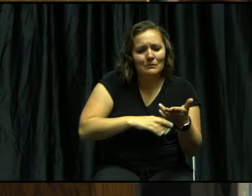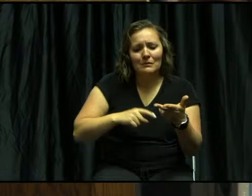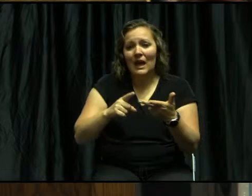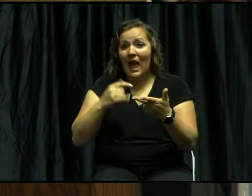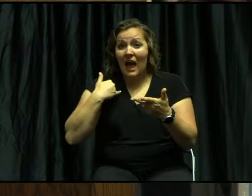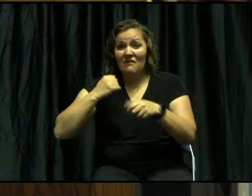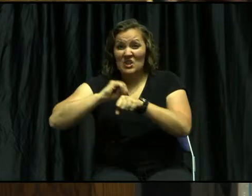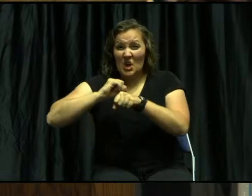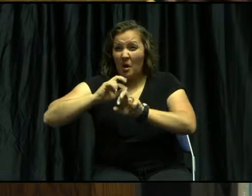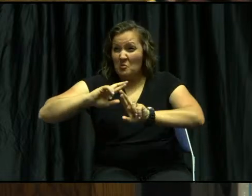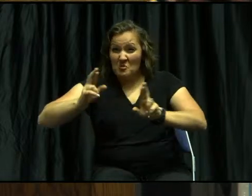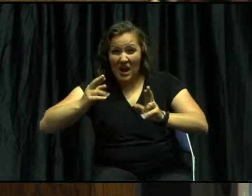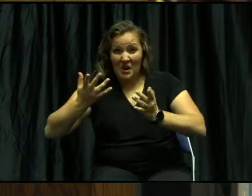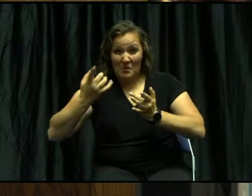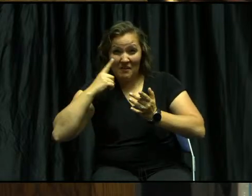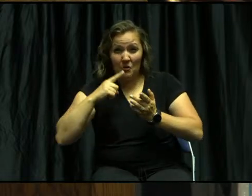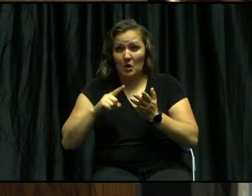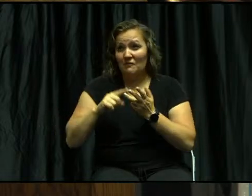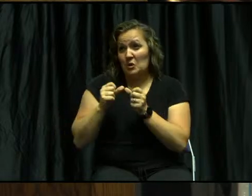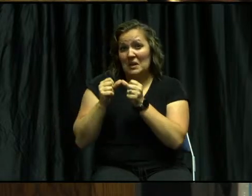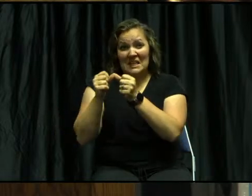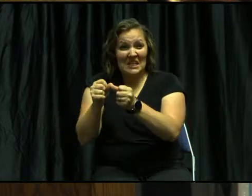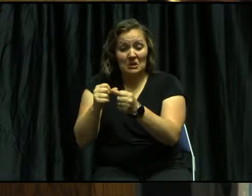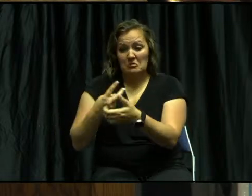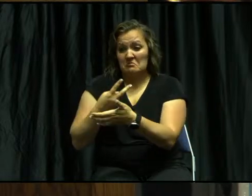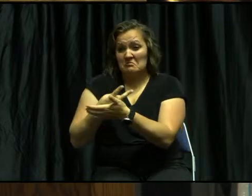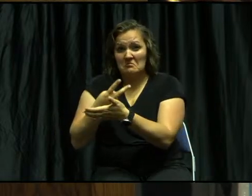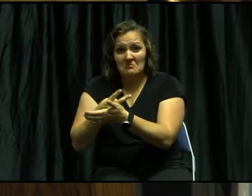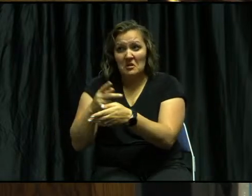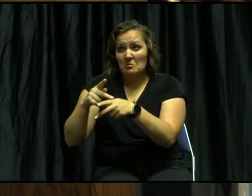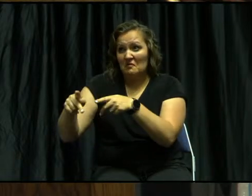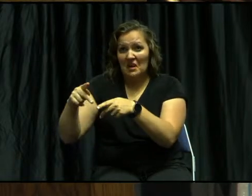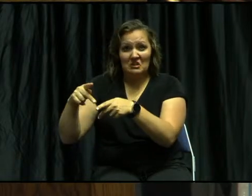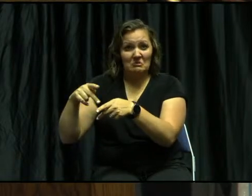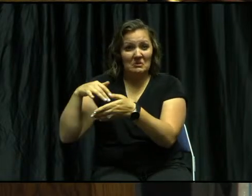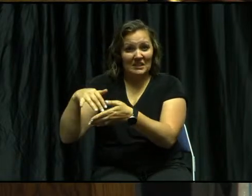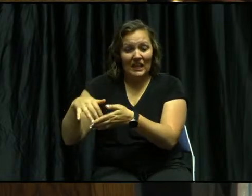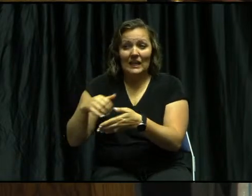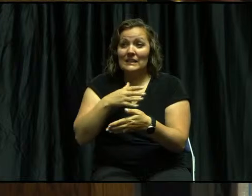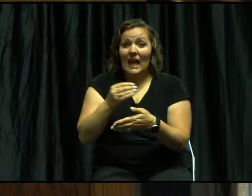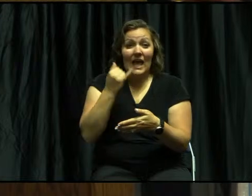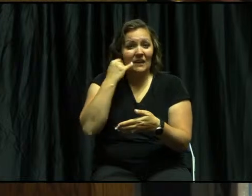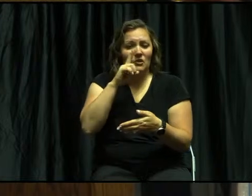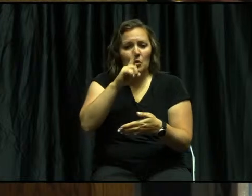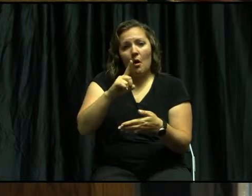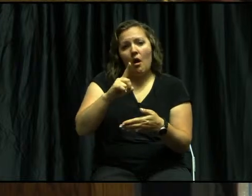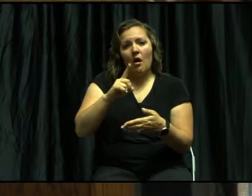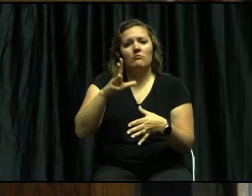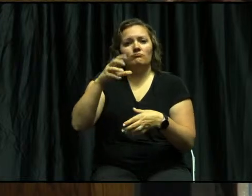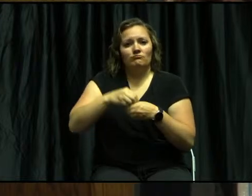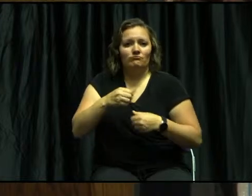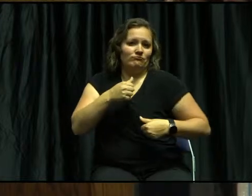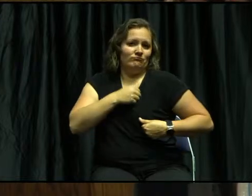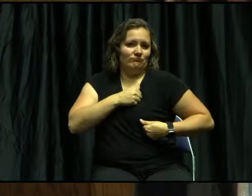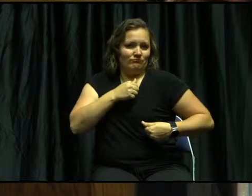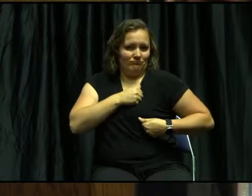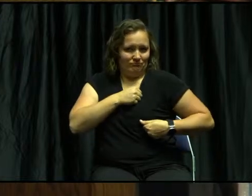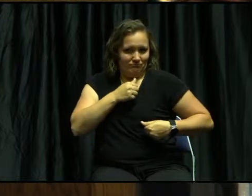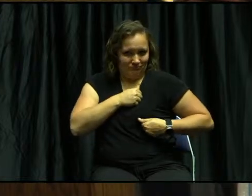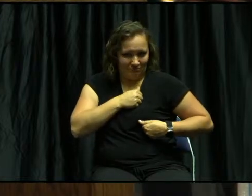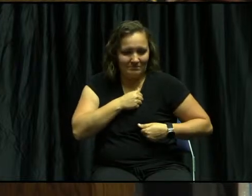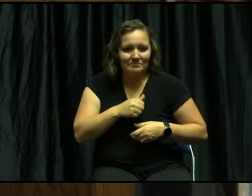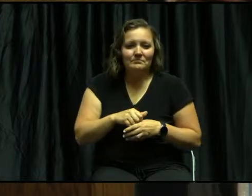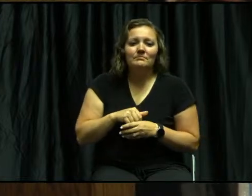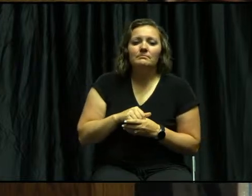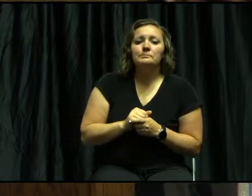waiting for you, or if you're continuing to graduate or professional studies, and if you are a veteran of the armed services or an active